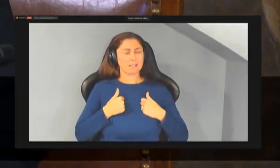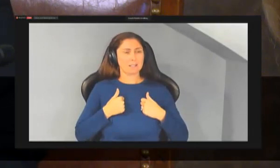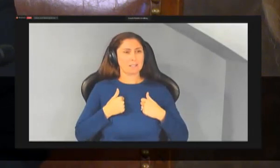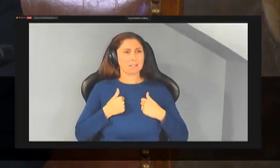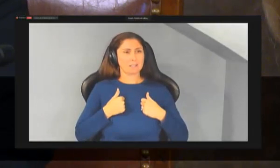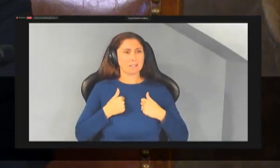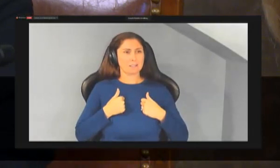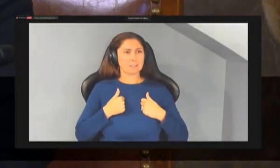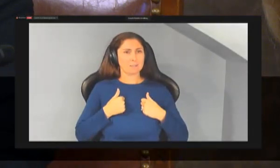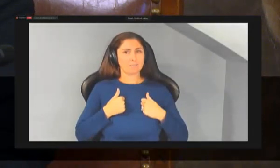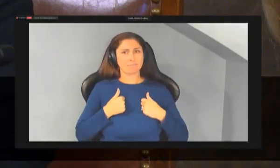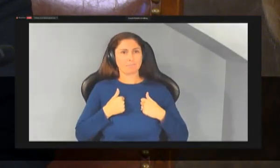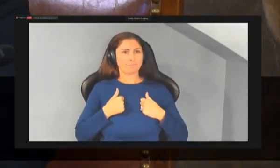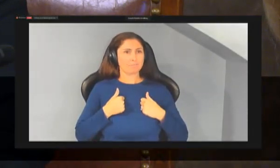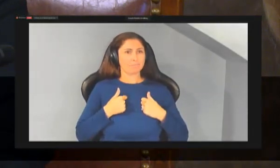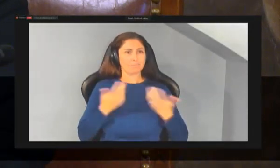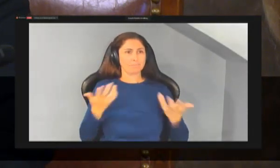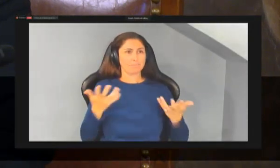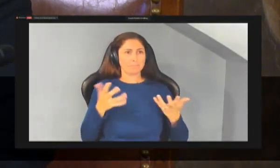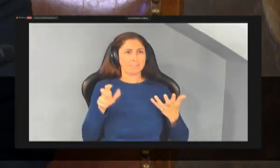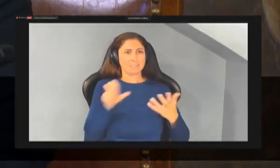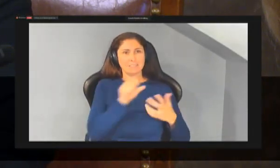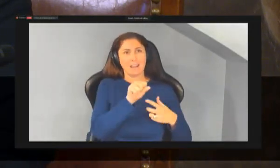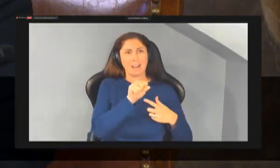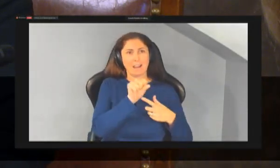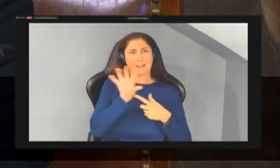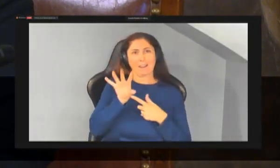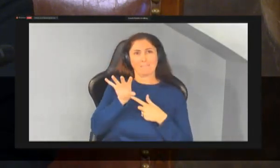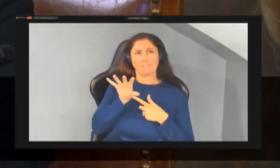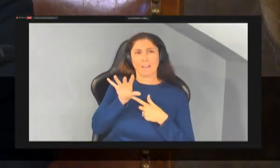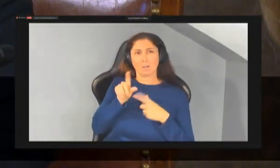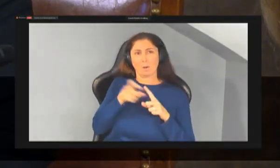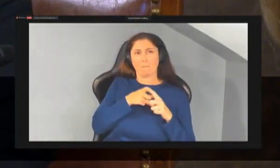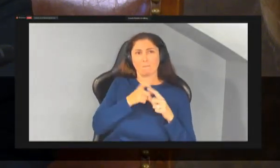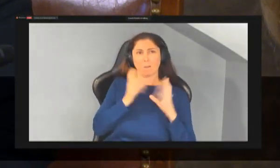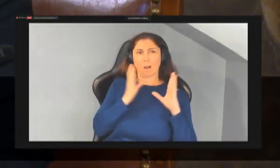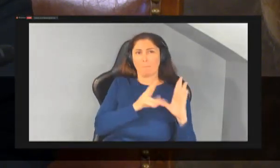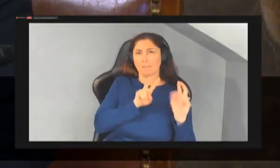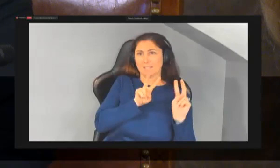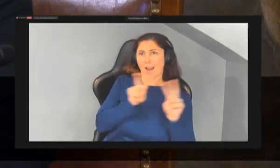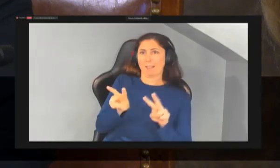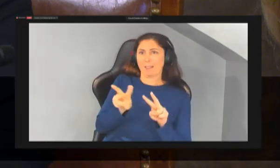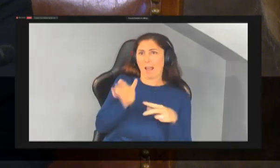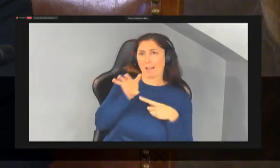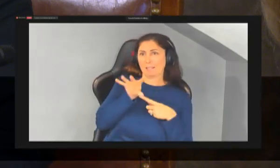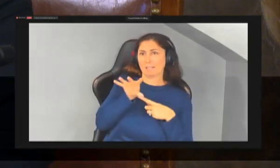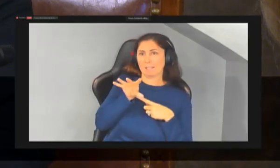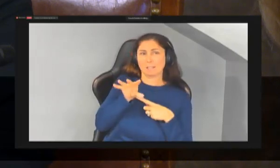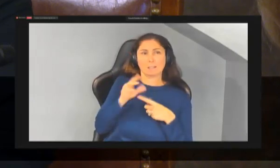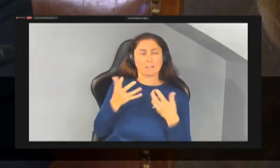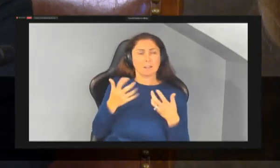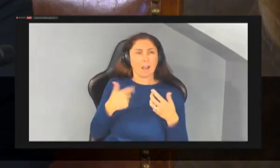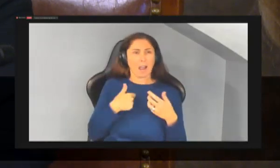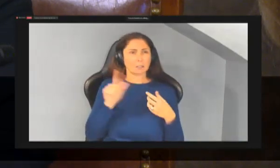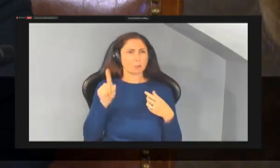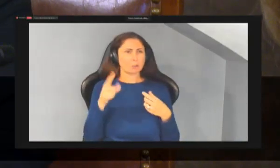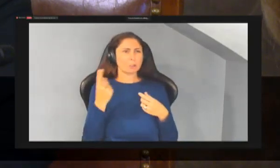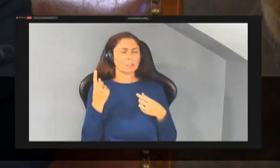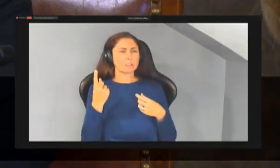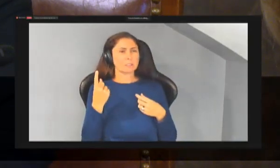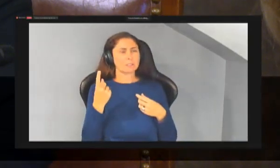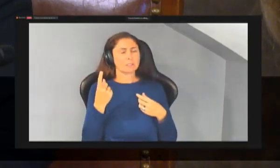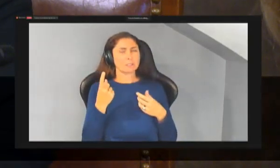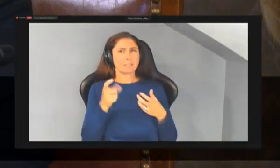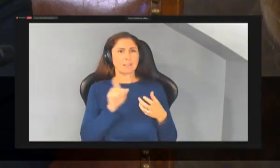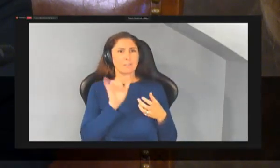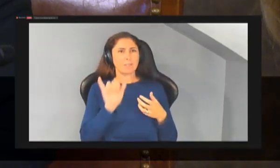taking, you know, taking video from the sidelines. So I just, given that